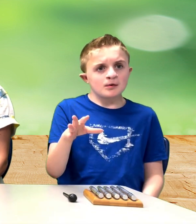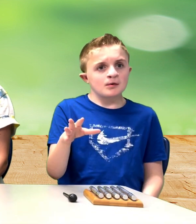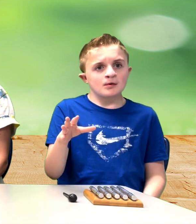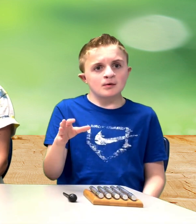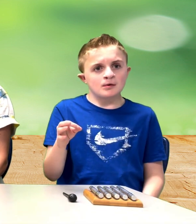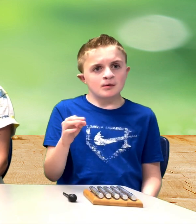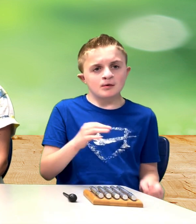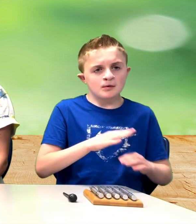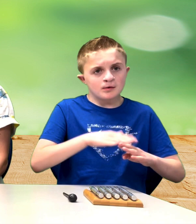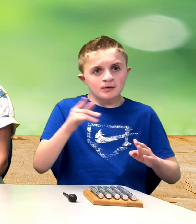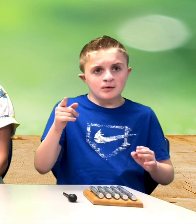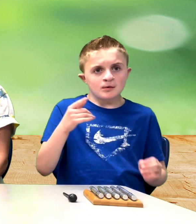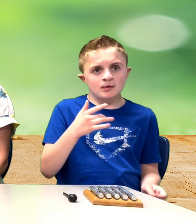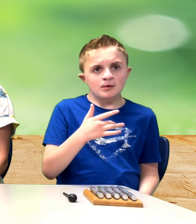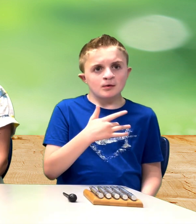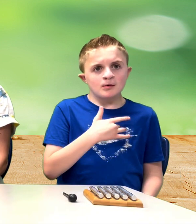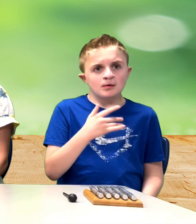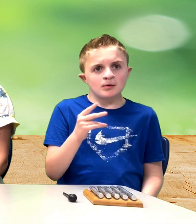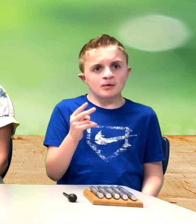I also